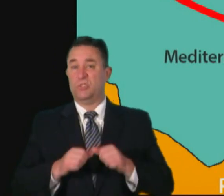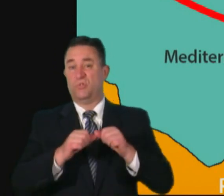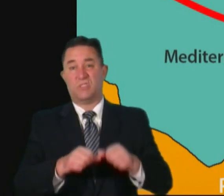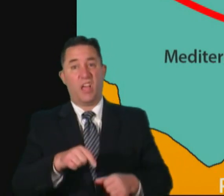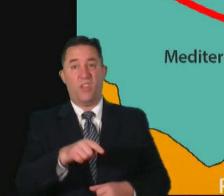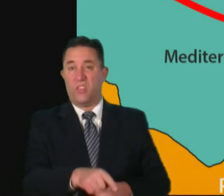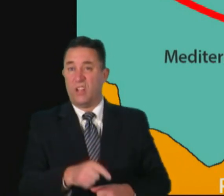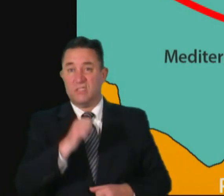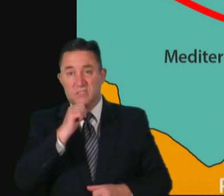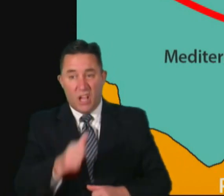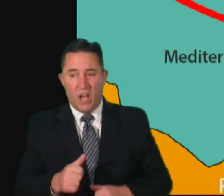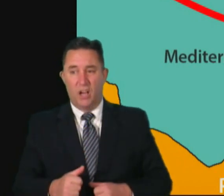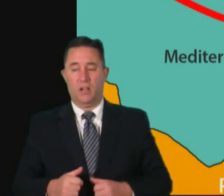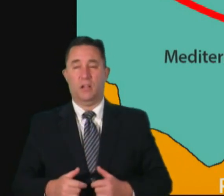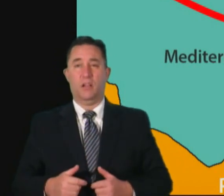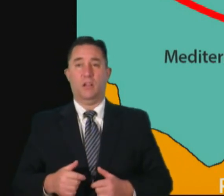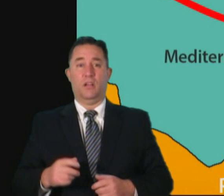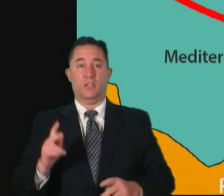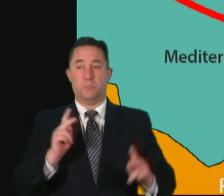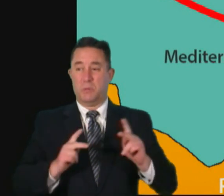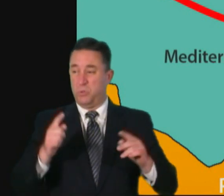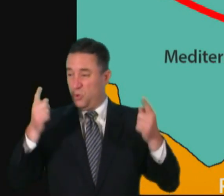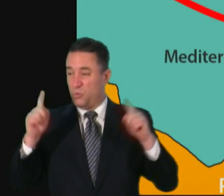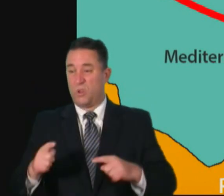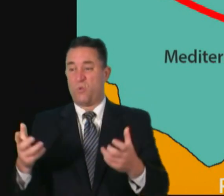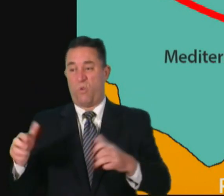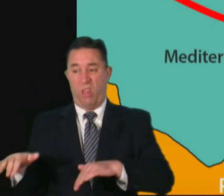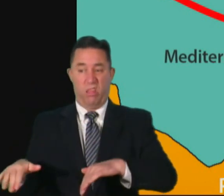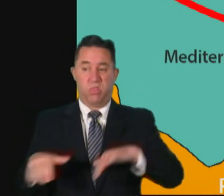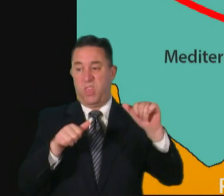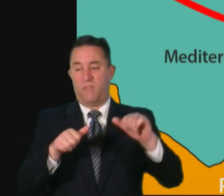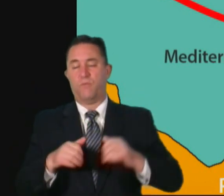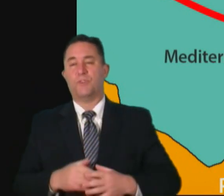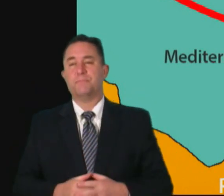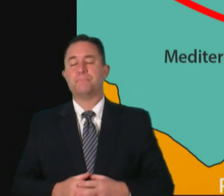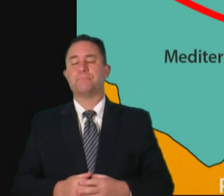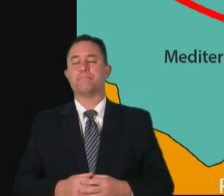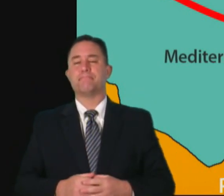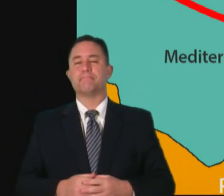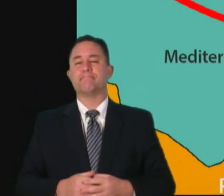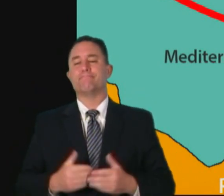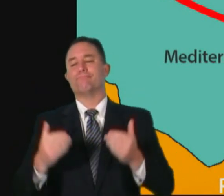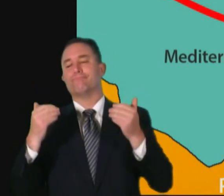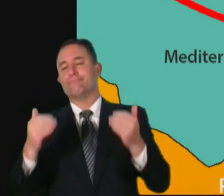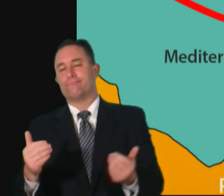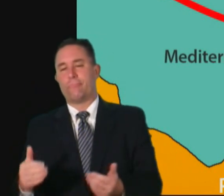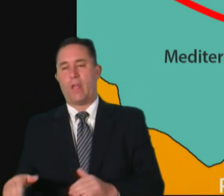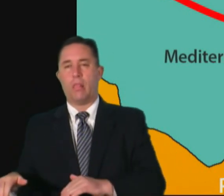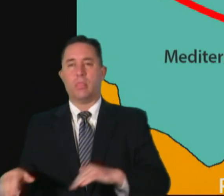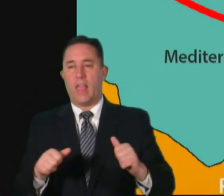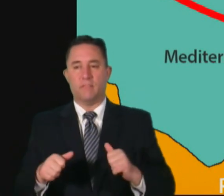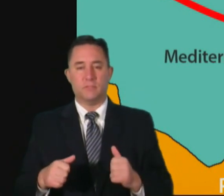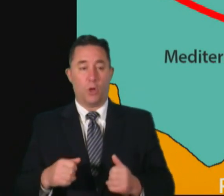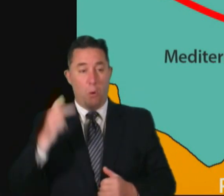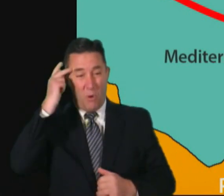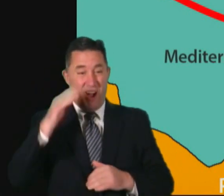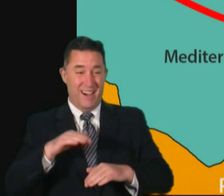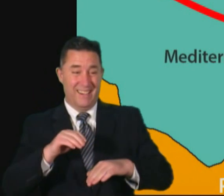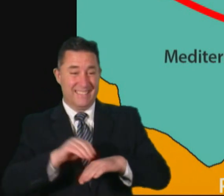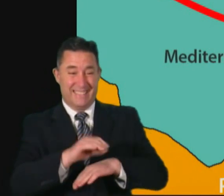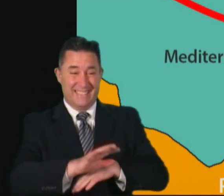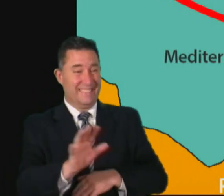there. They had the crowd, or the consensus was to get out of here. And so they left against the advice of